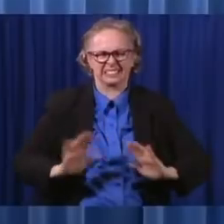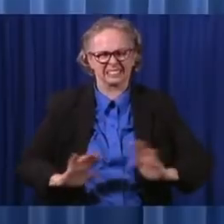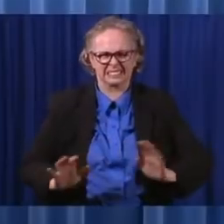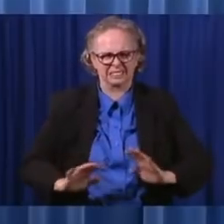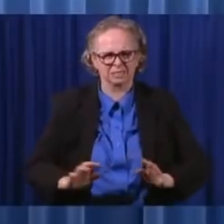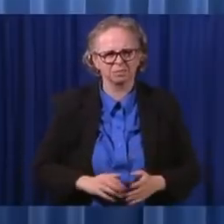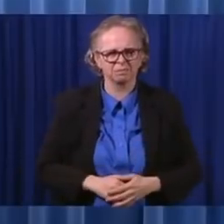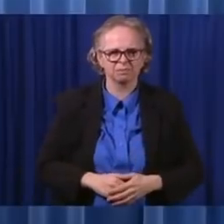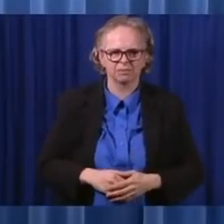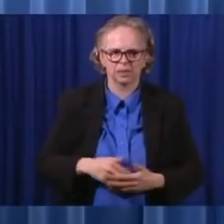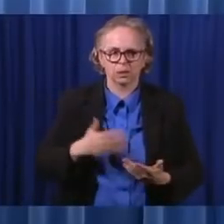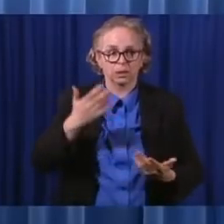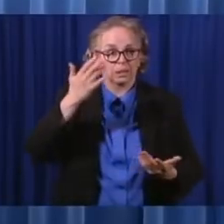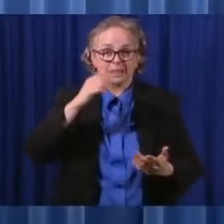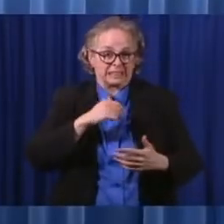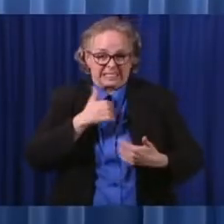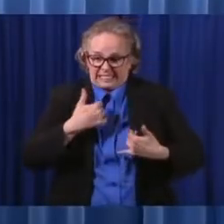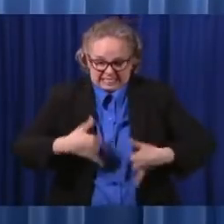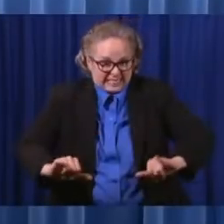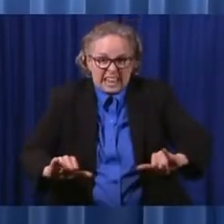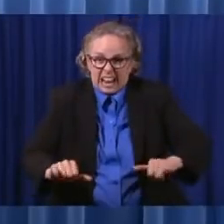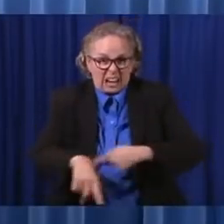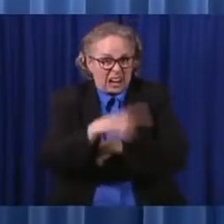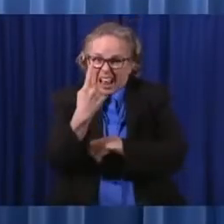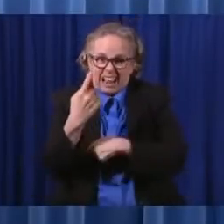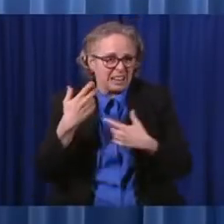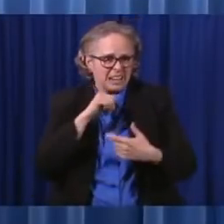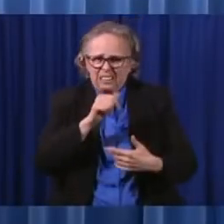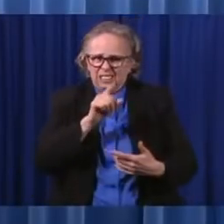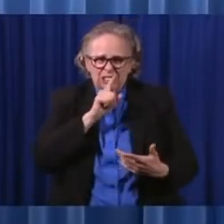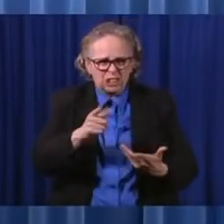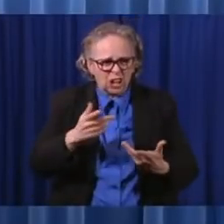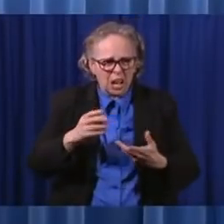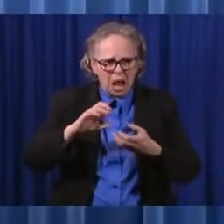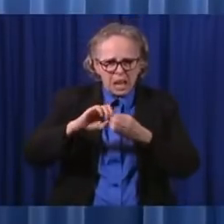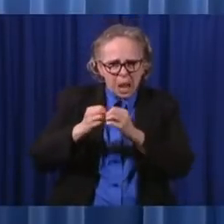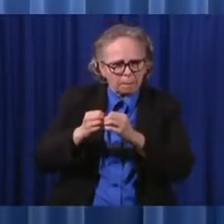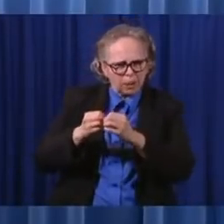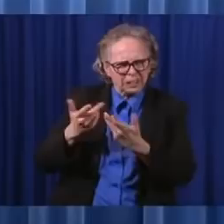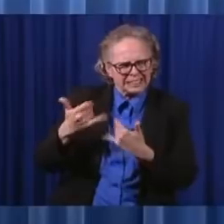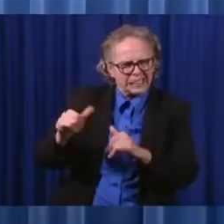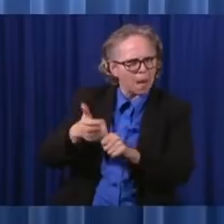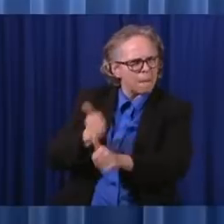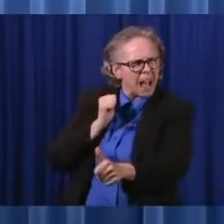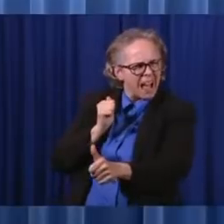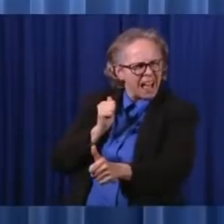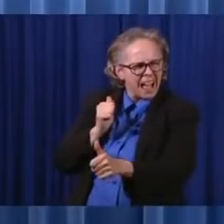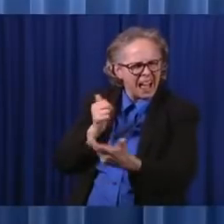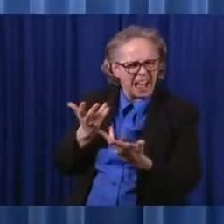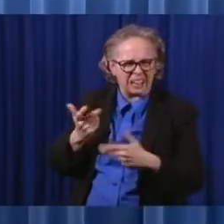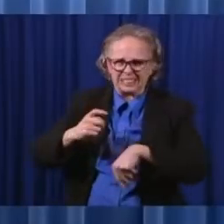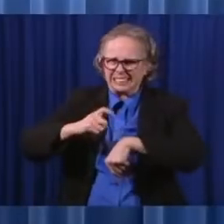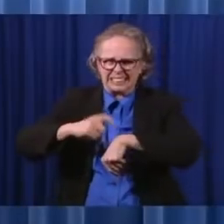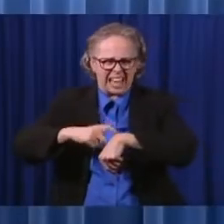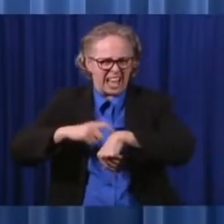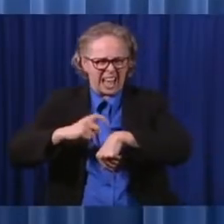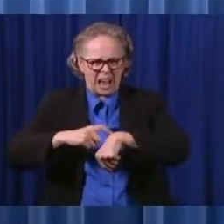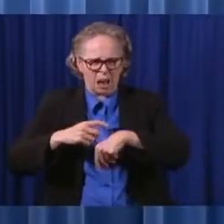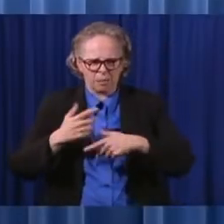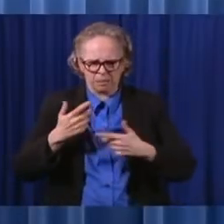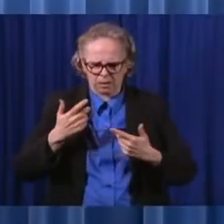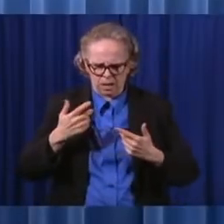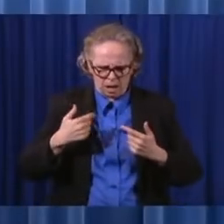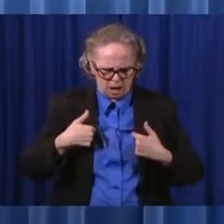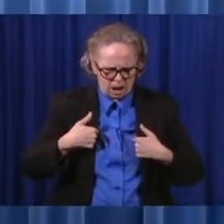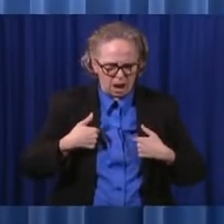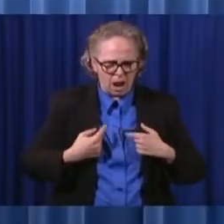lagging, someone is infected, it takes a while, obviously, before that person knows it. That person maybe ends up in a